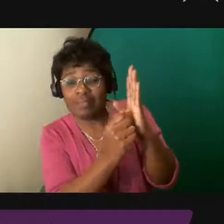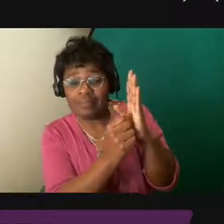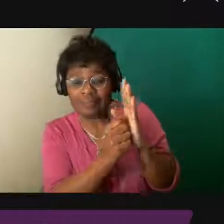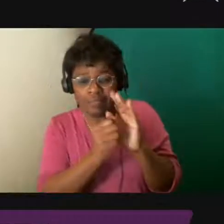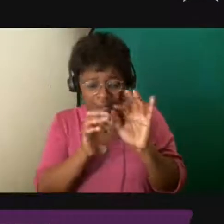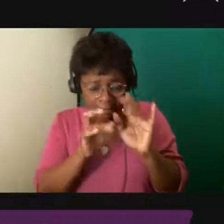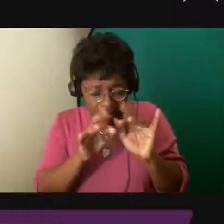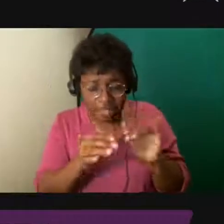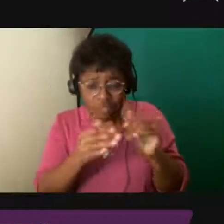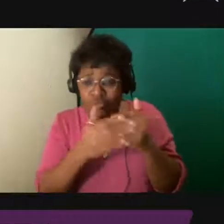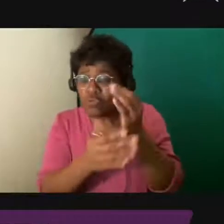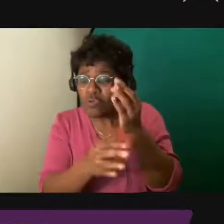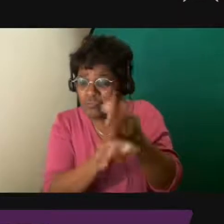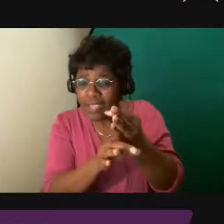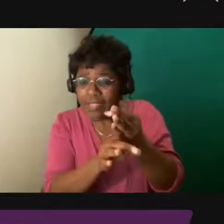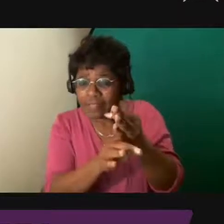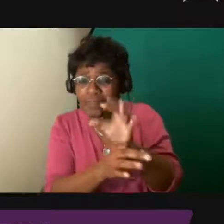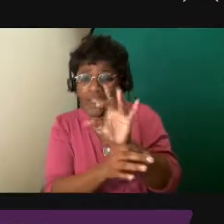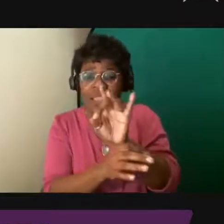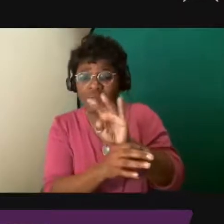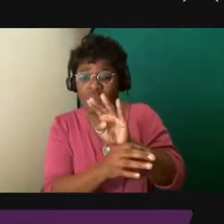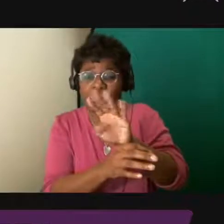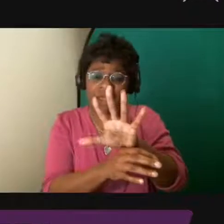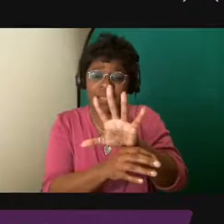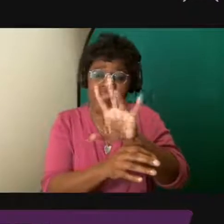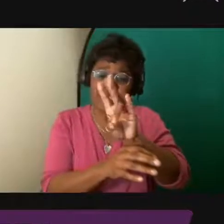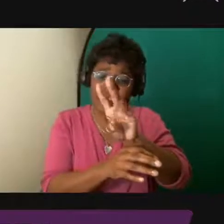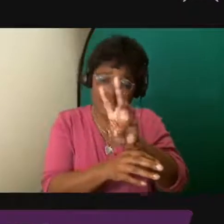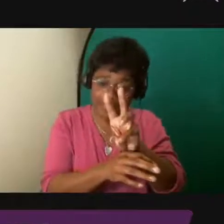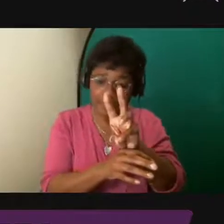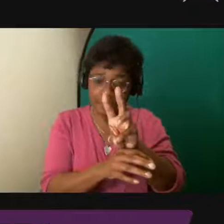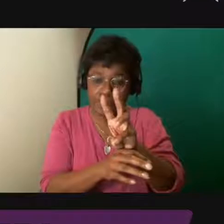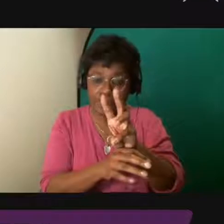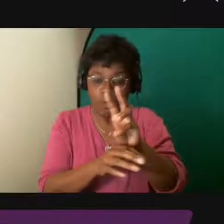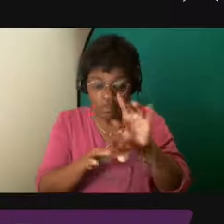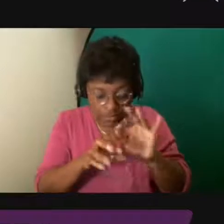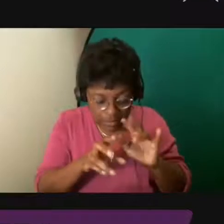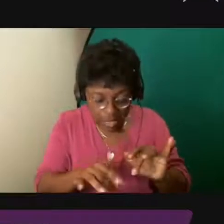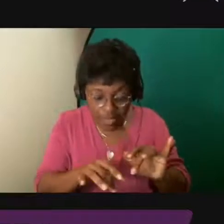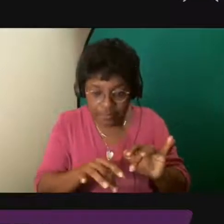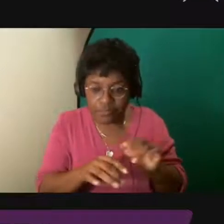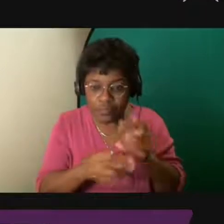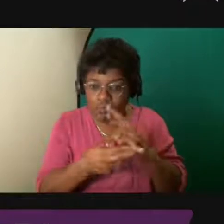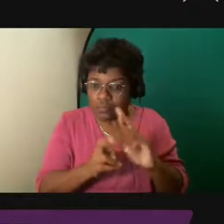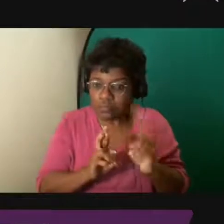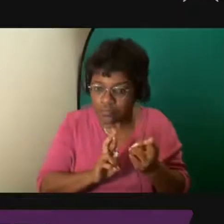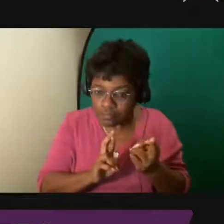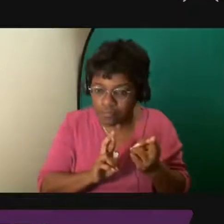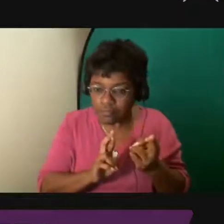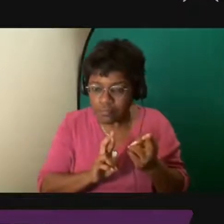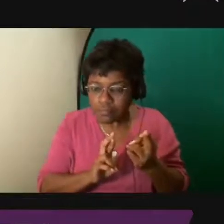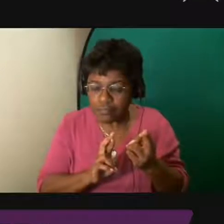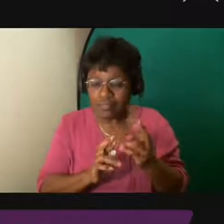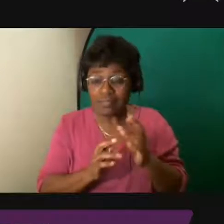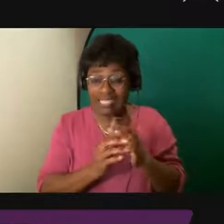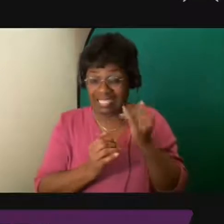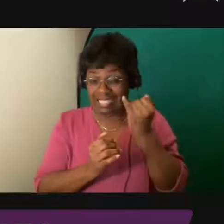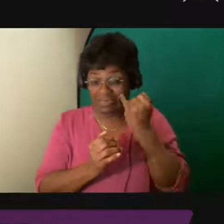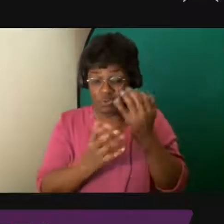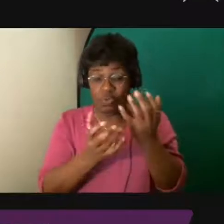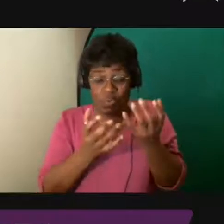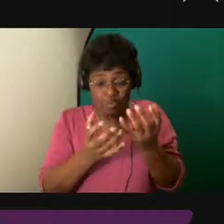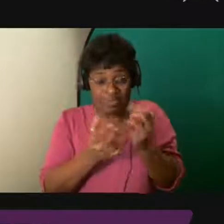to 84576 or in the chat, type restored. If you want to be saved in the